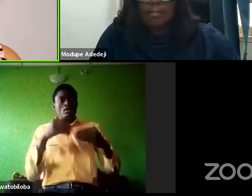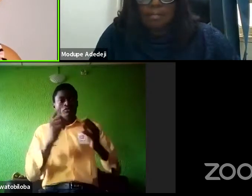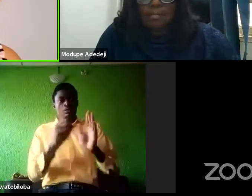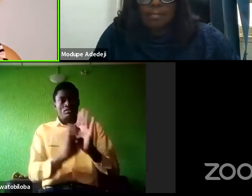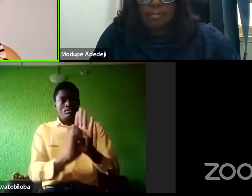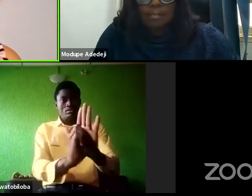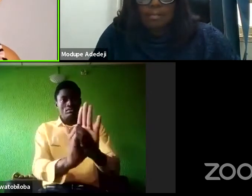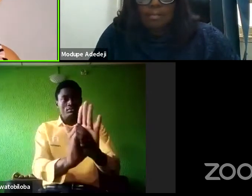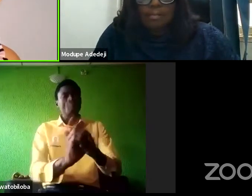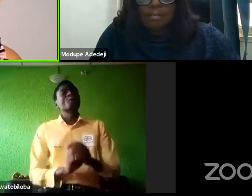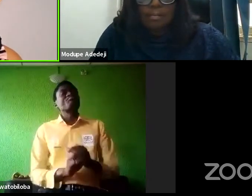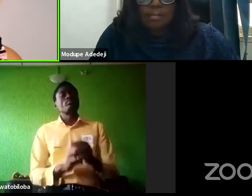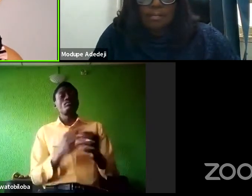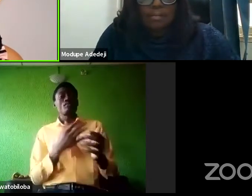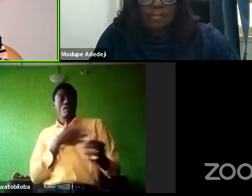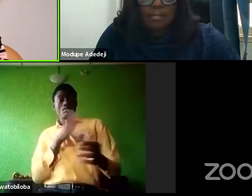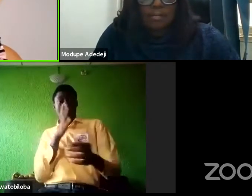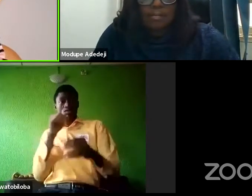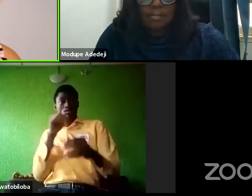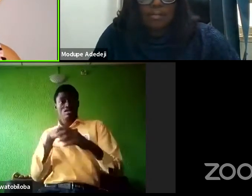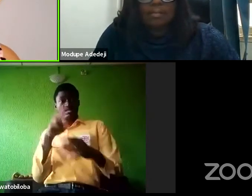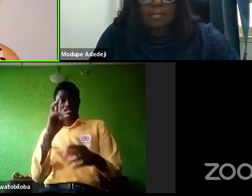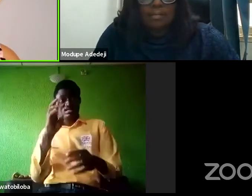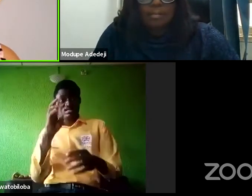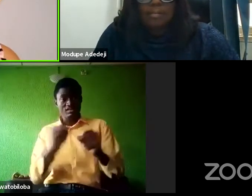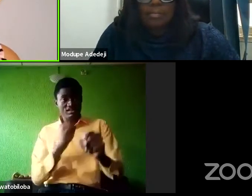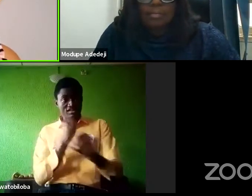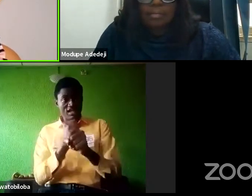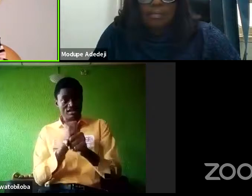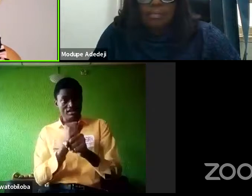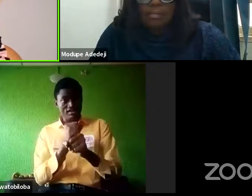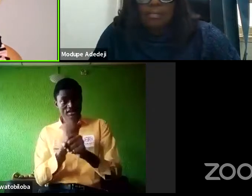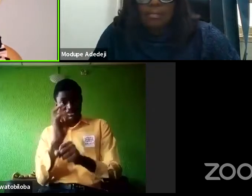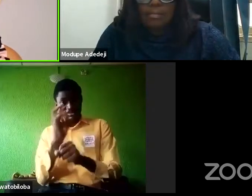70s, when she clocked around 70, that was when she started